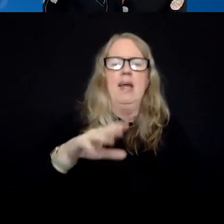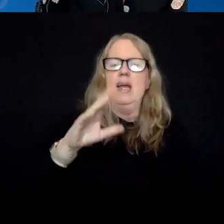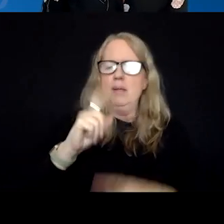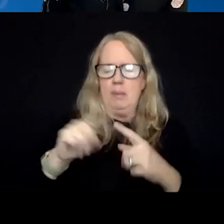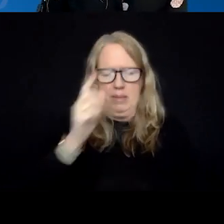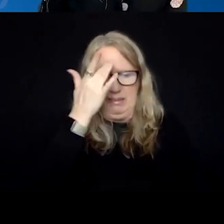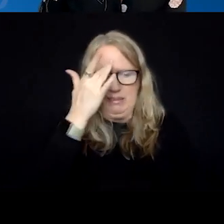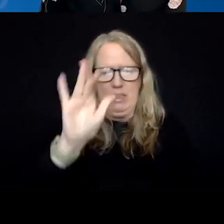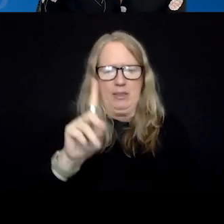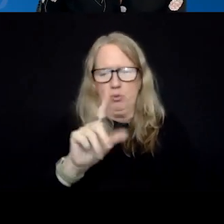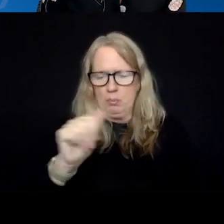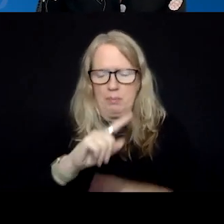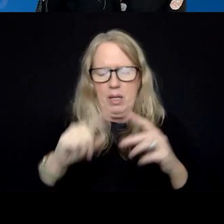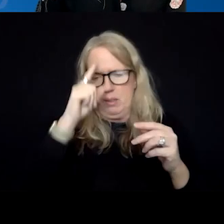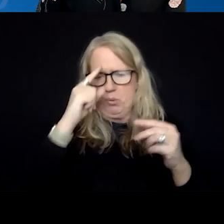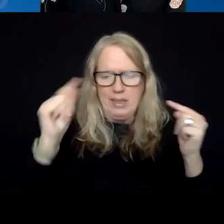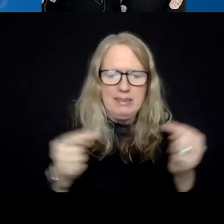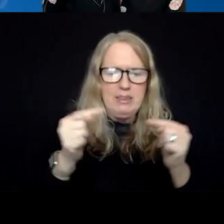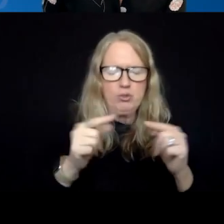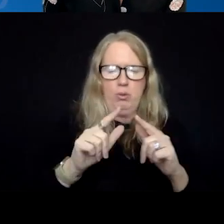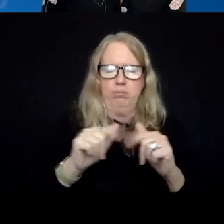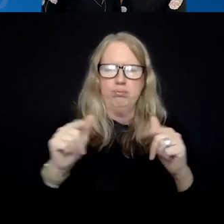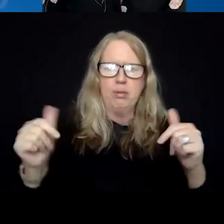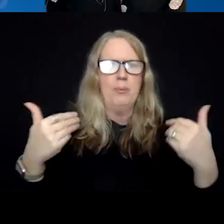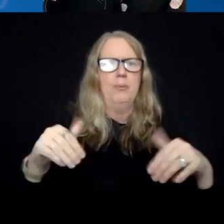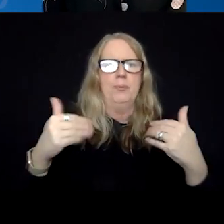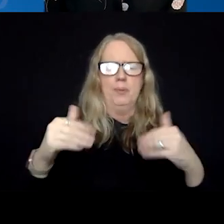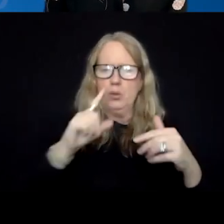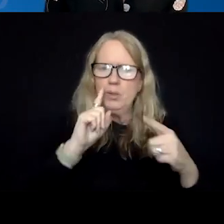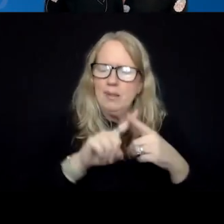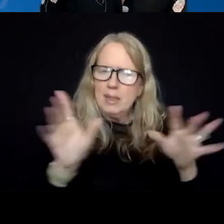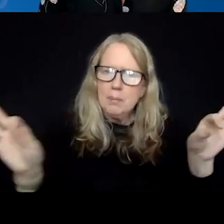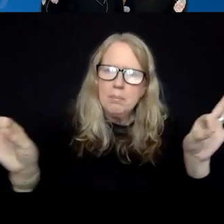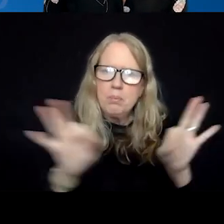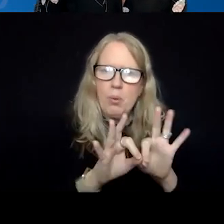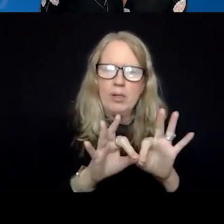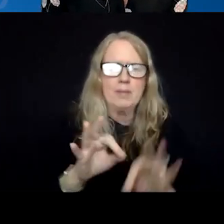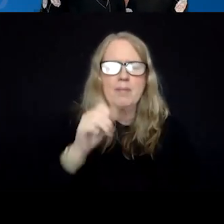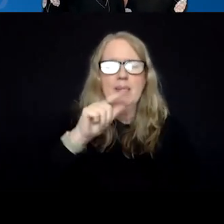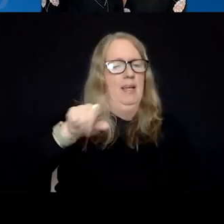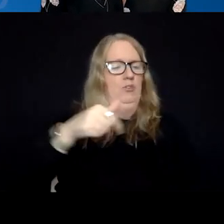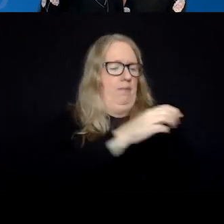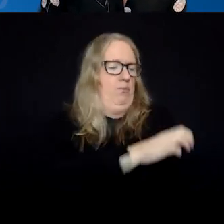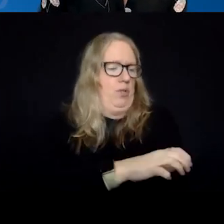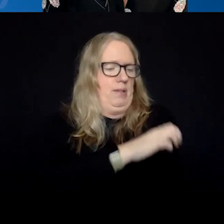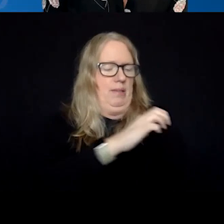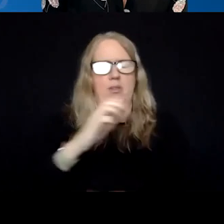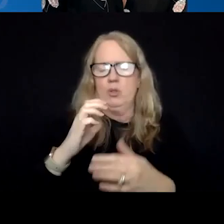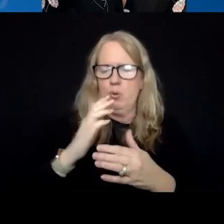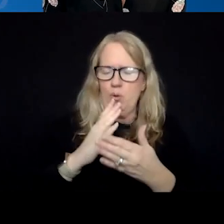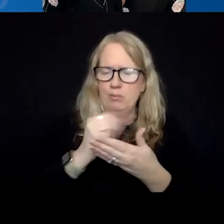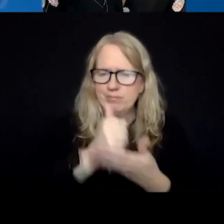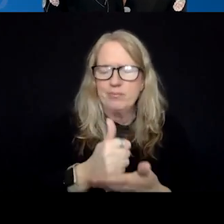intellectual disabilities, and brain injury and others, that it's so important to have not just a clinical intervention, but that there are